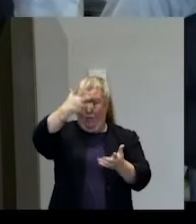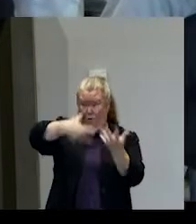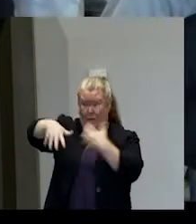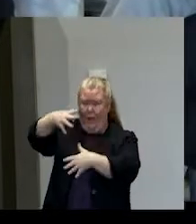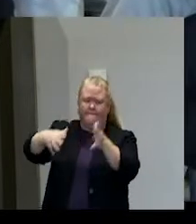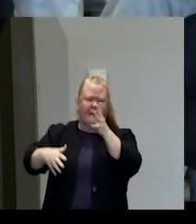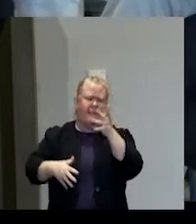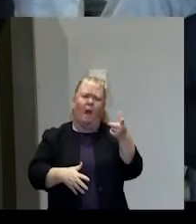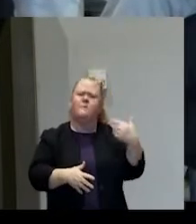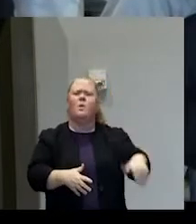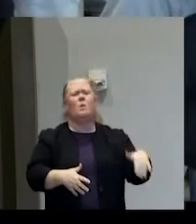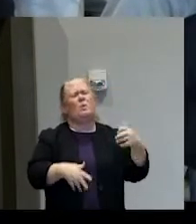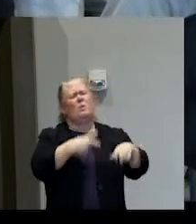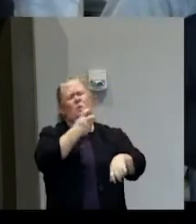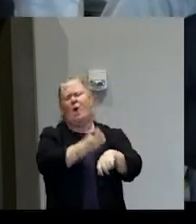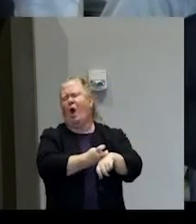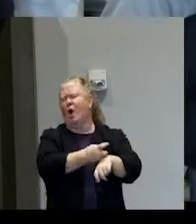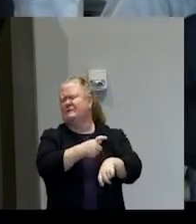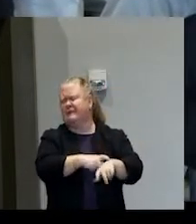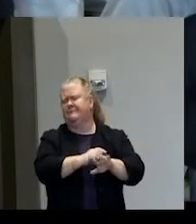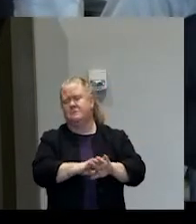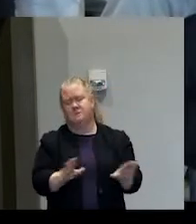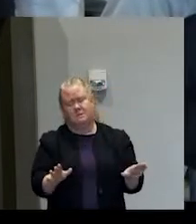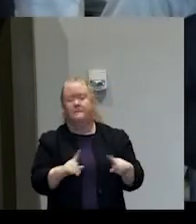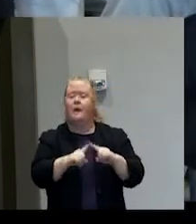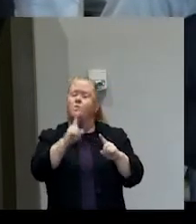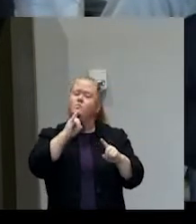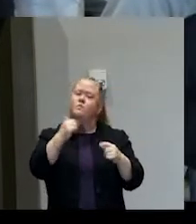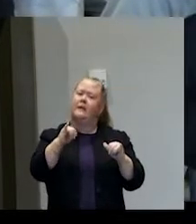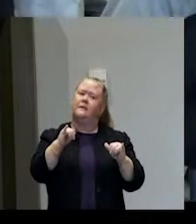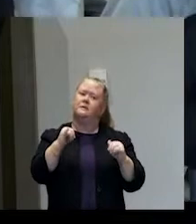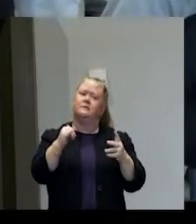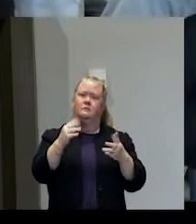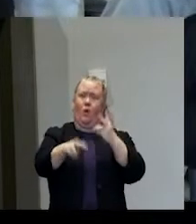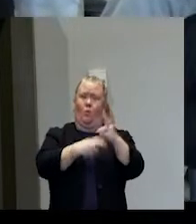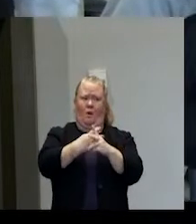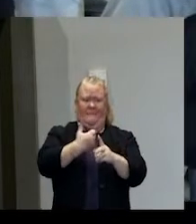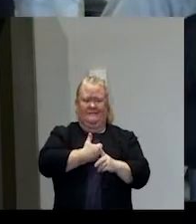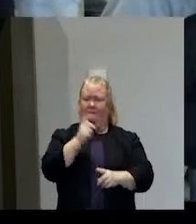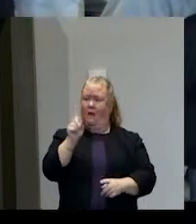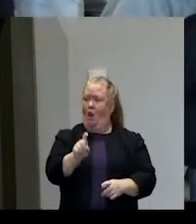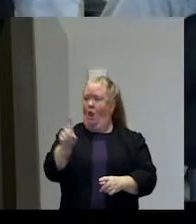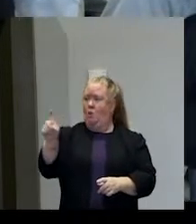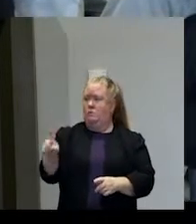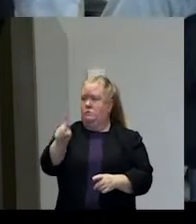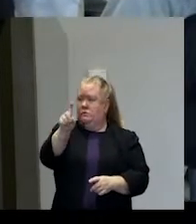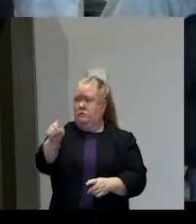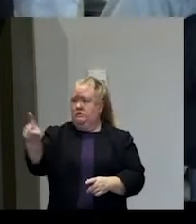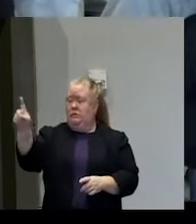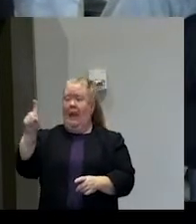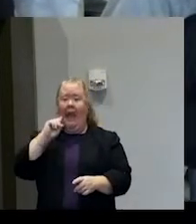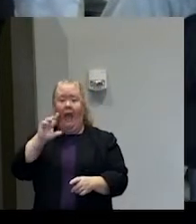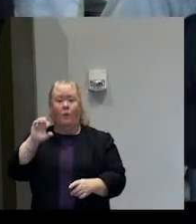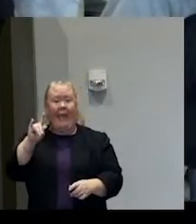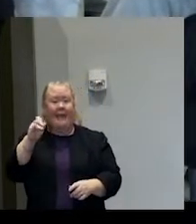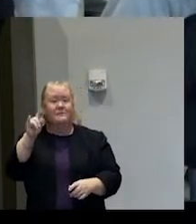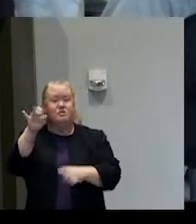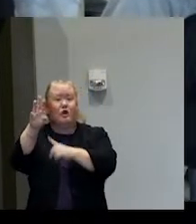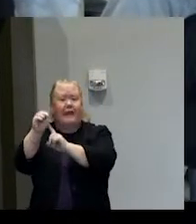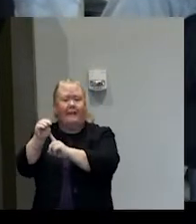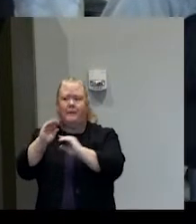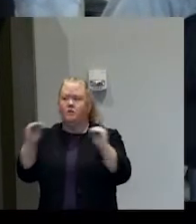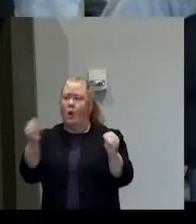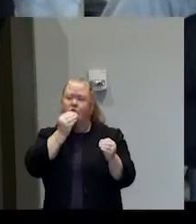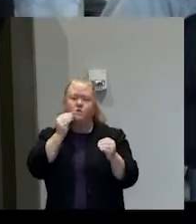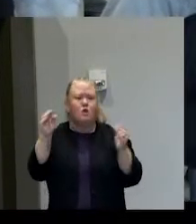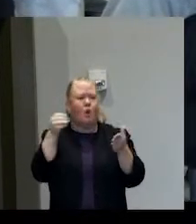had a hard time with me. And I kind of went out into the world on my own, and I would end up in places like the Amsterdam airport with no food, no